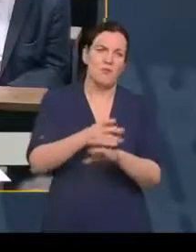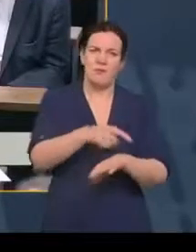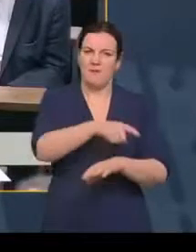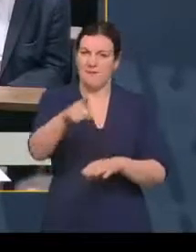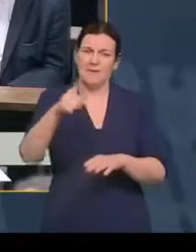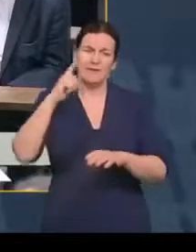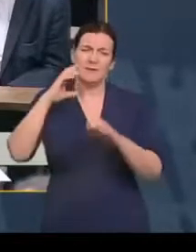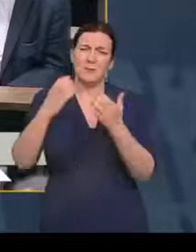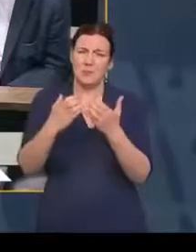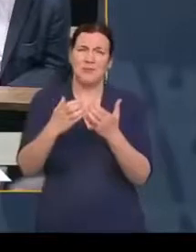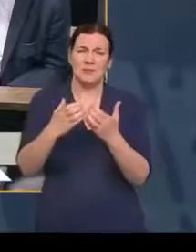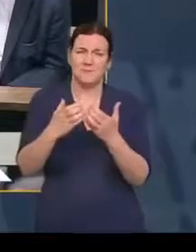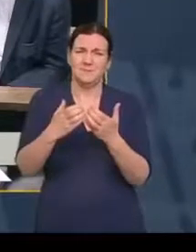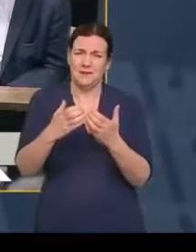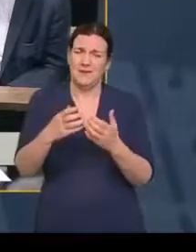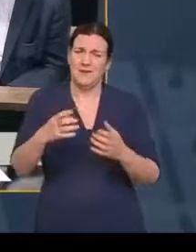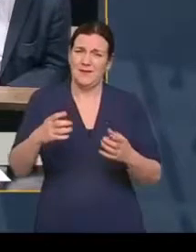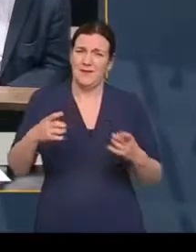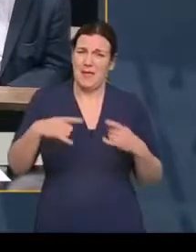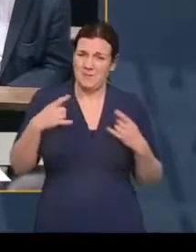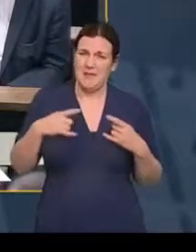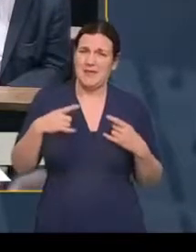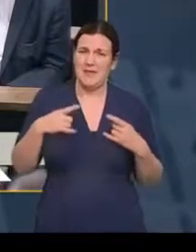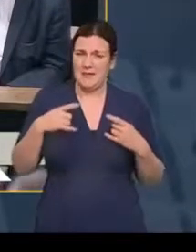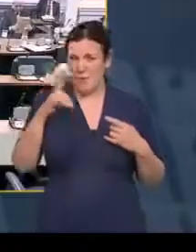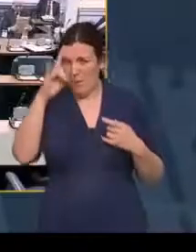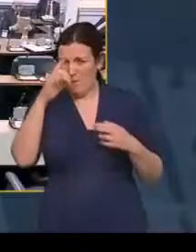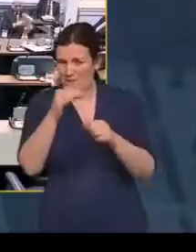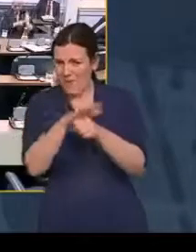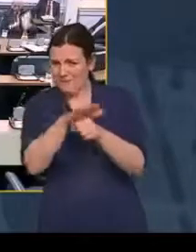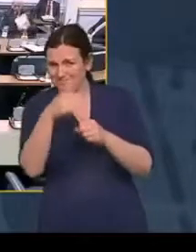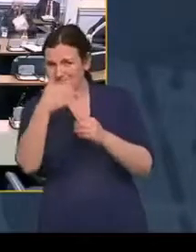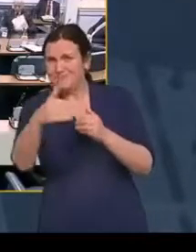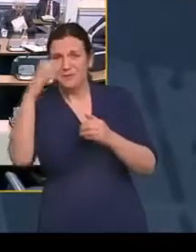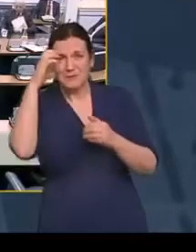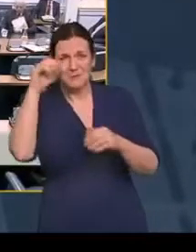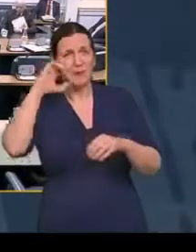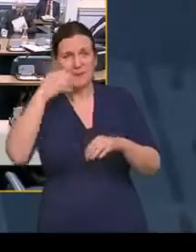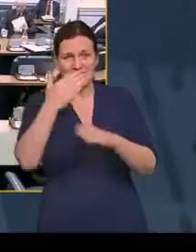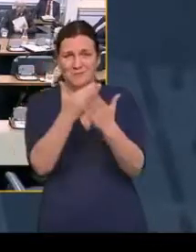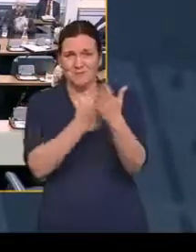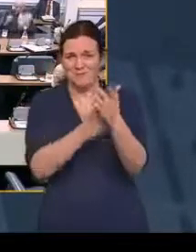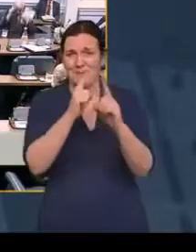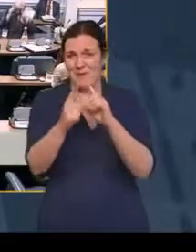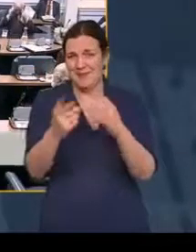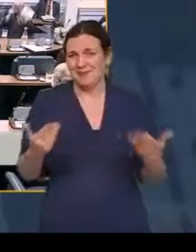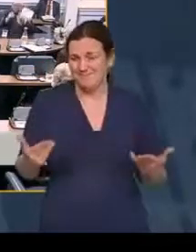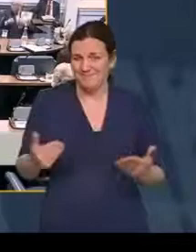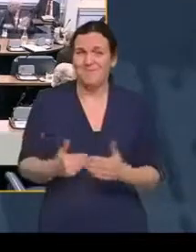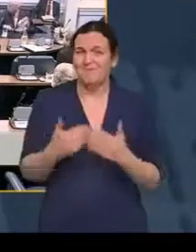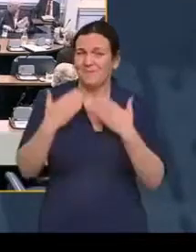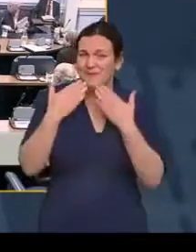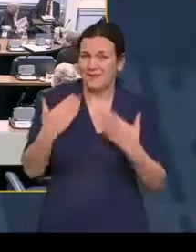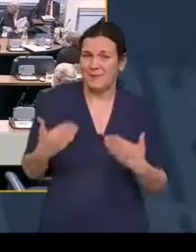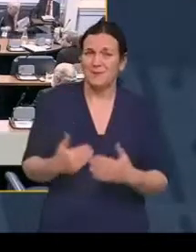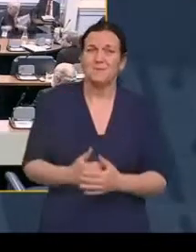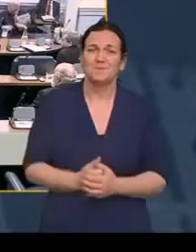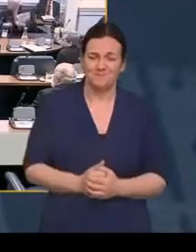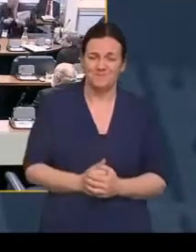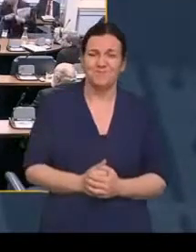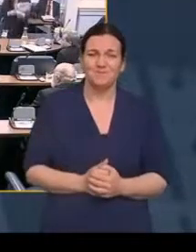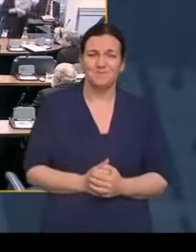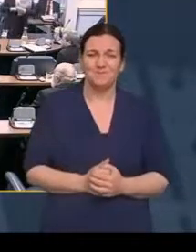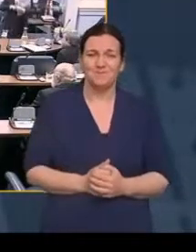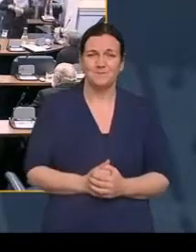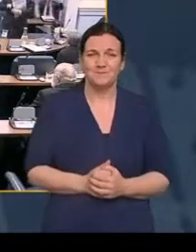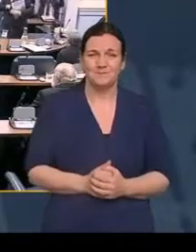you all in the deaf community a happy and more hopeful Christmas as a result of this bill being passed. Thank you. We're now